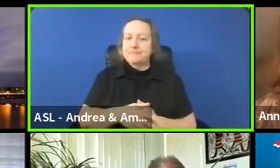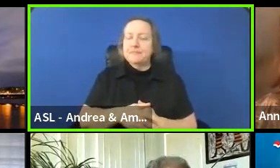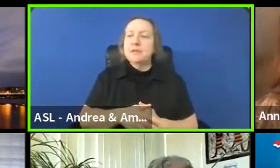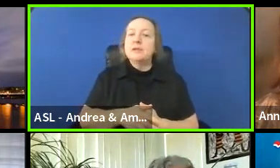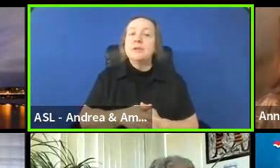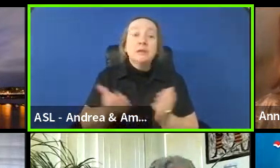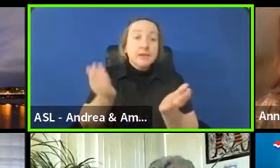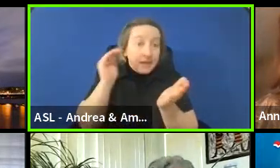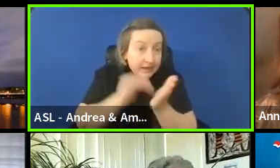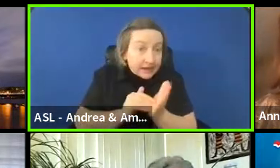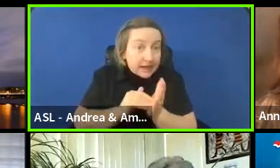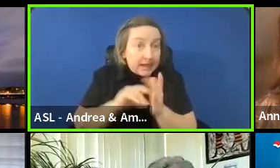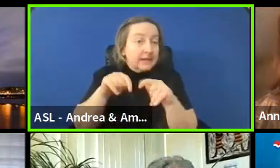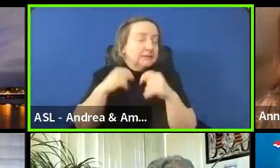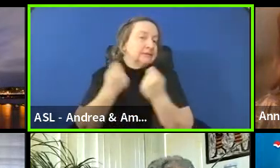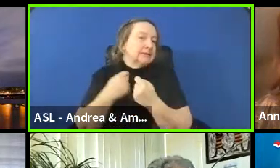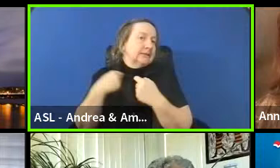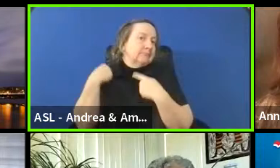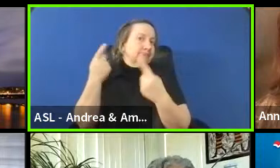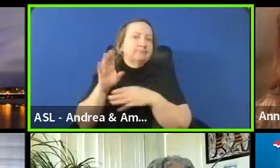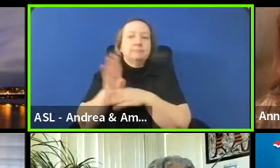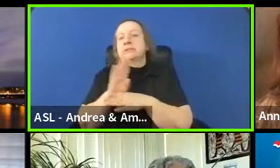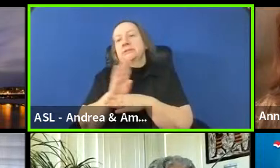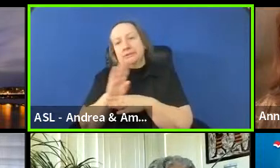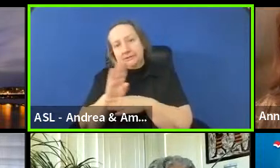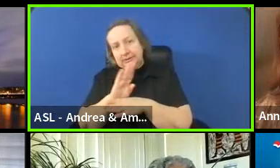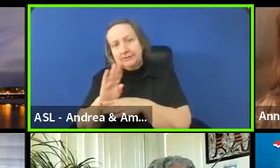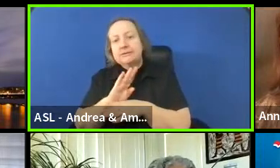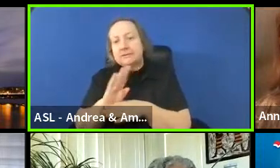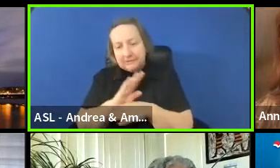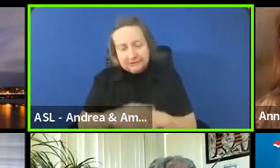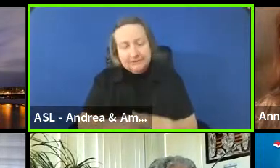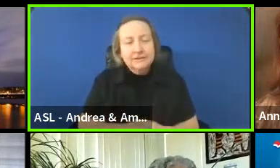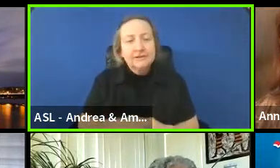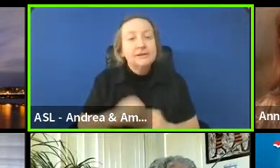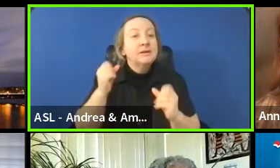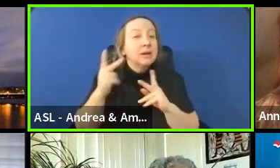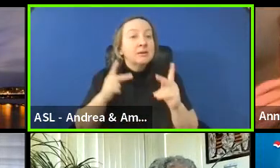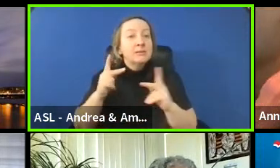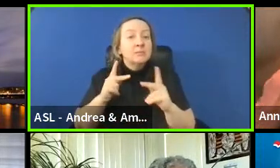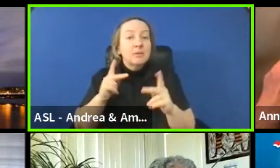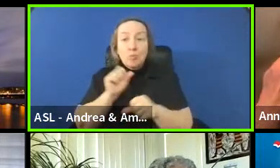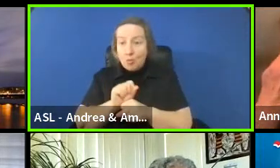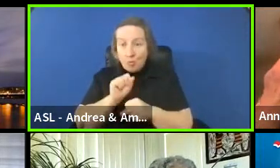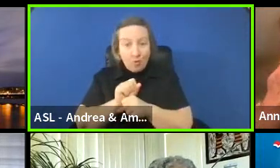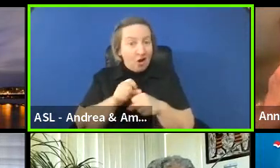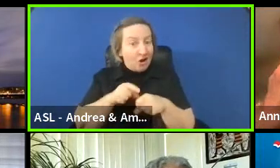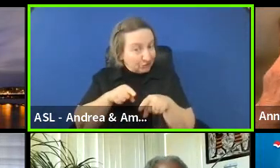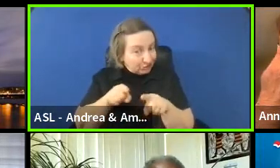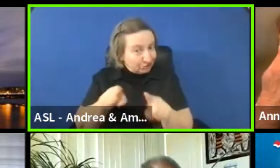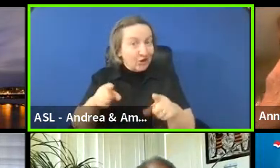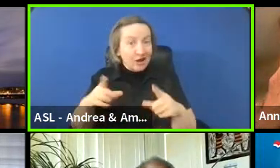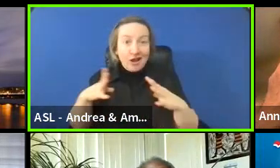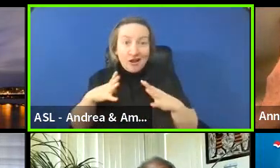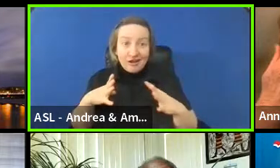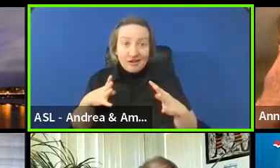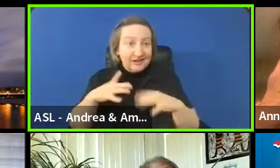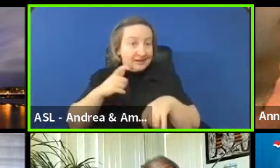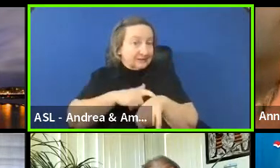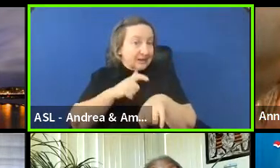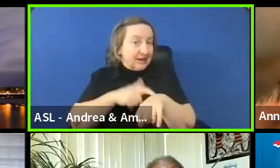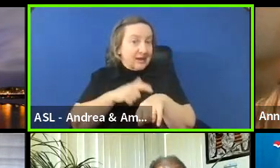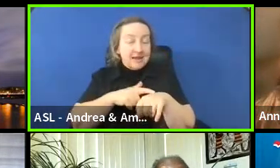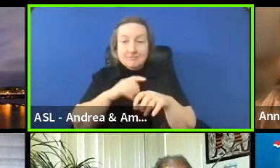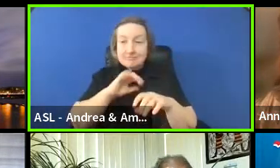has been extremely busy. A lot of folks worked right through the holiday period, putting things